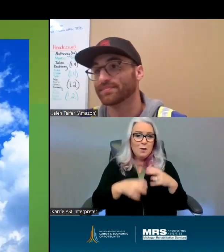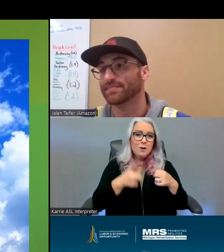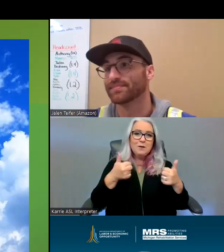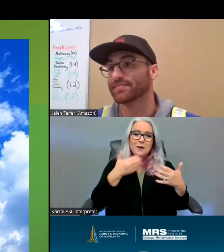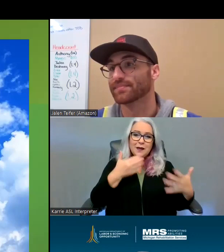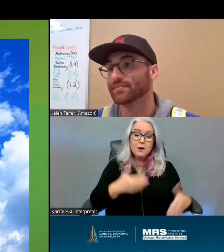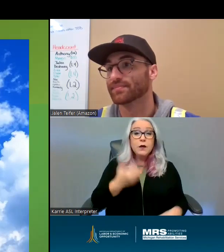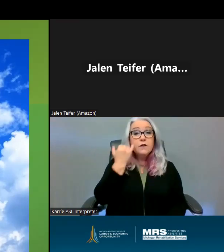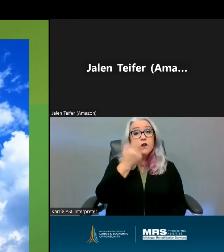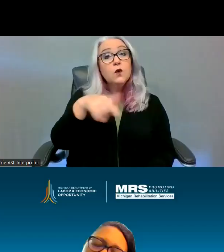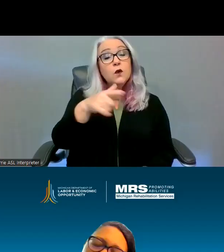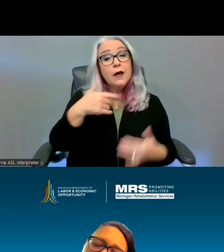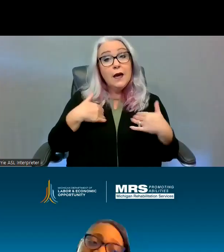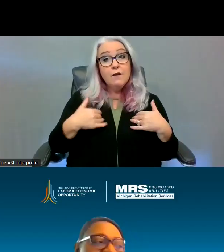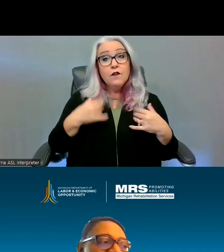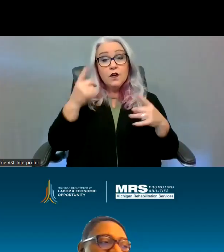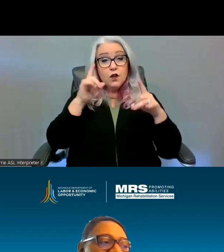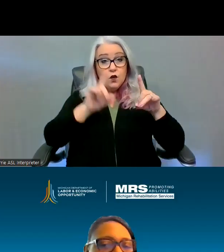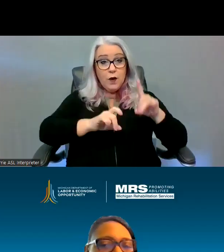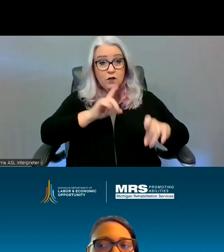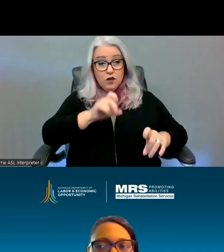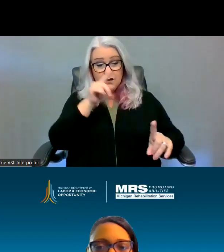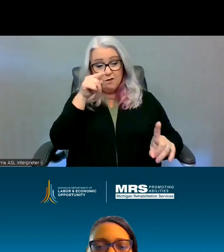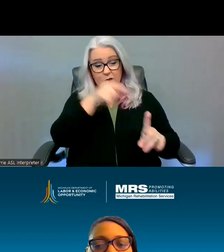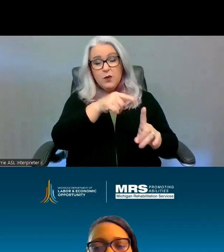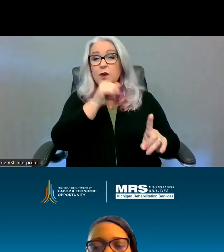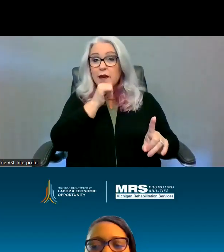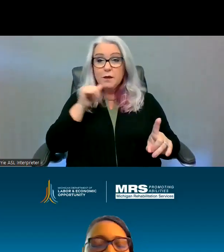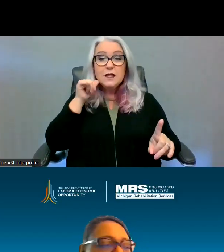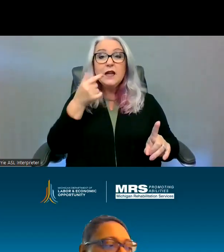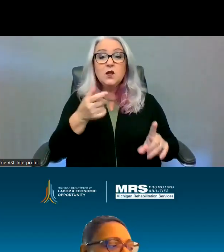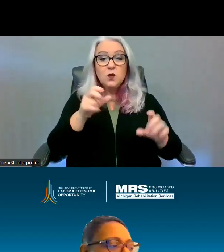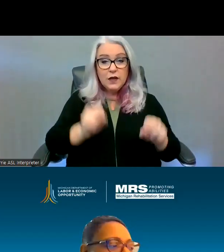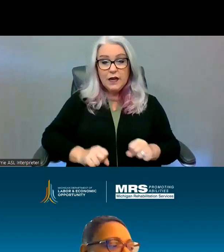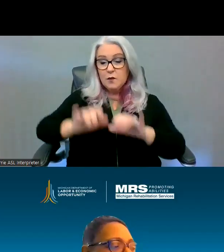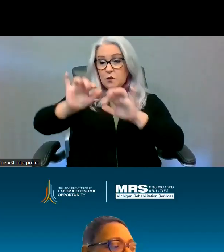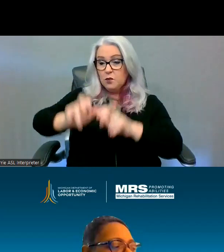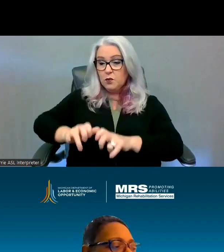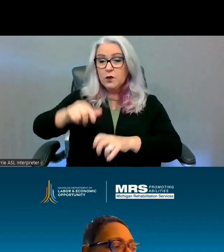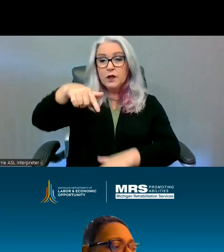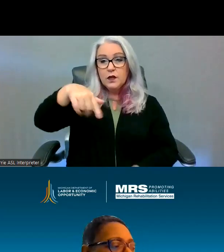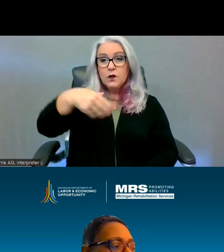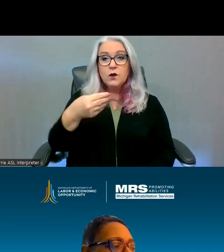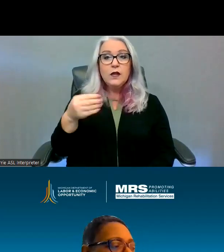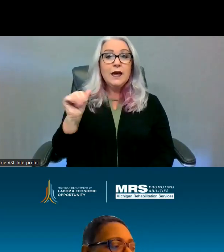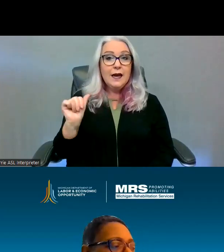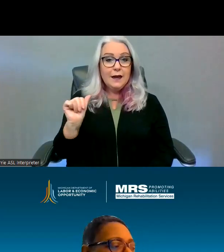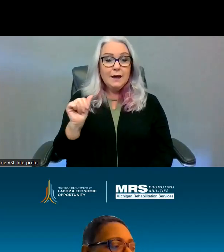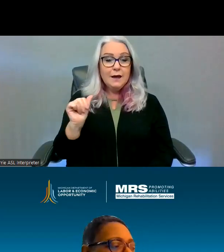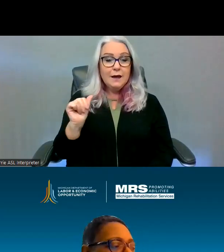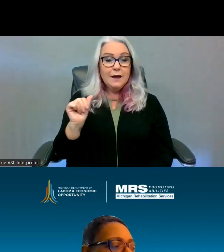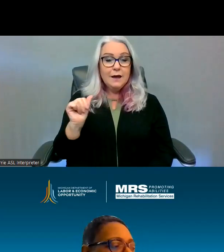if anyone has questions specific to Amazon that didn't get answered now, you can put those in the Q&A. And when we get to